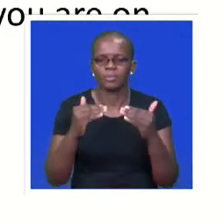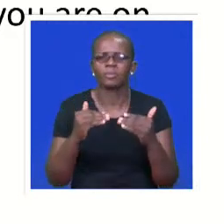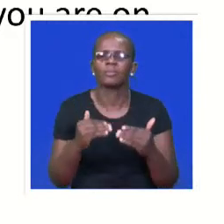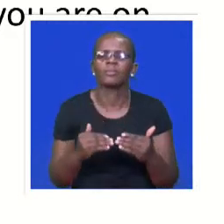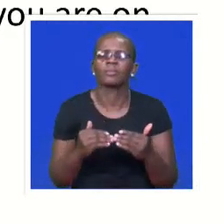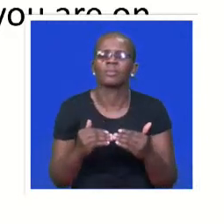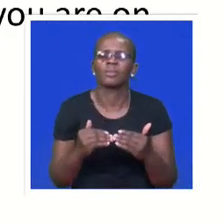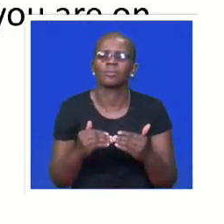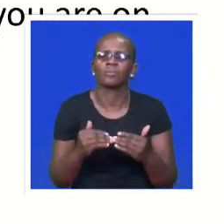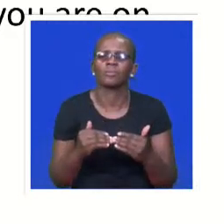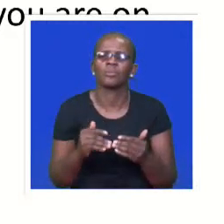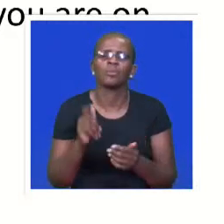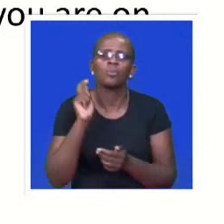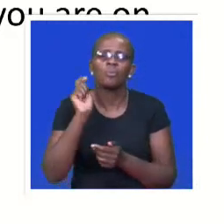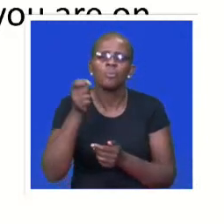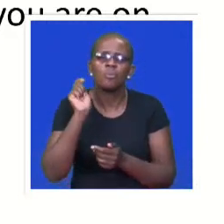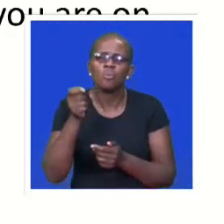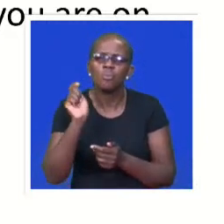bell.